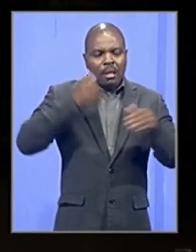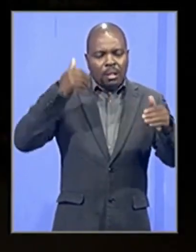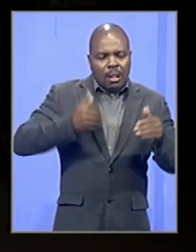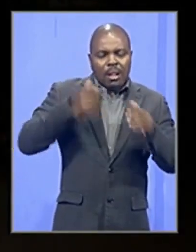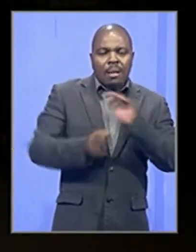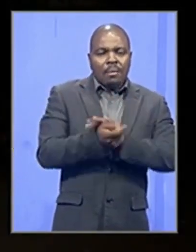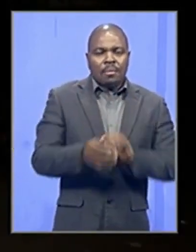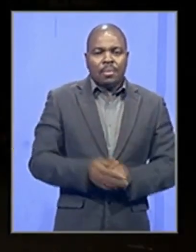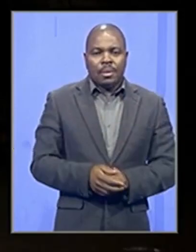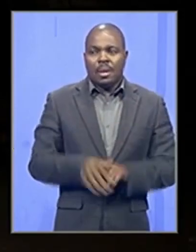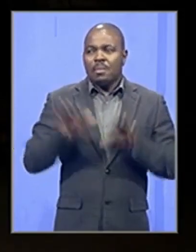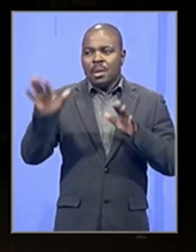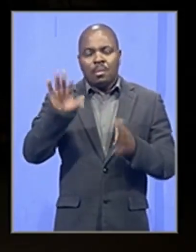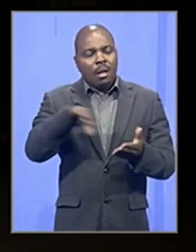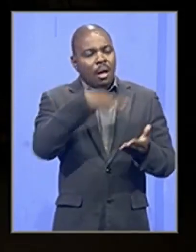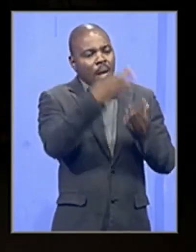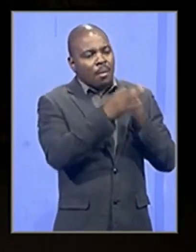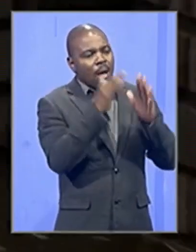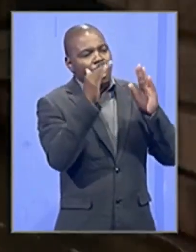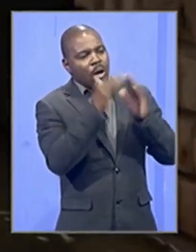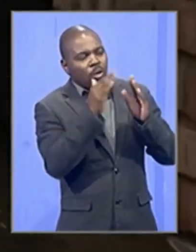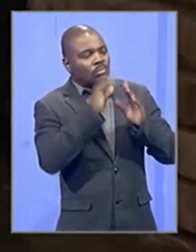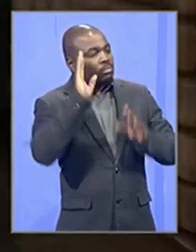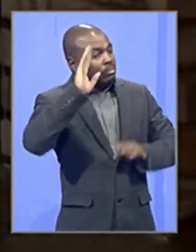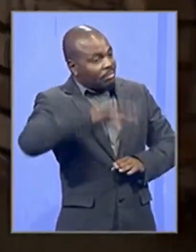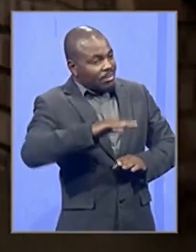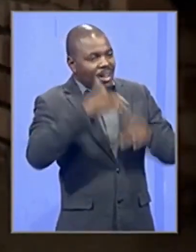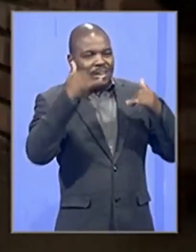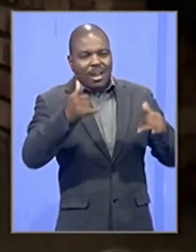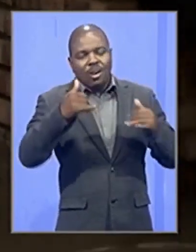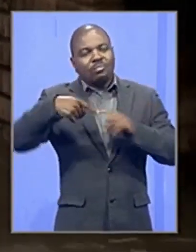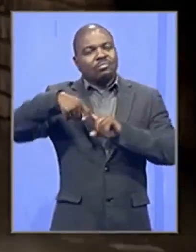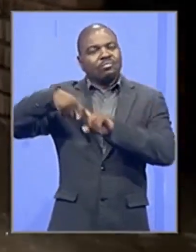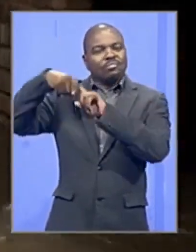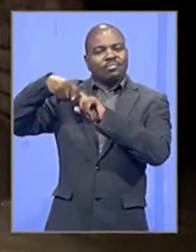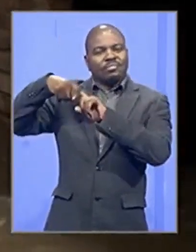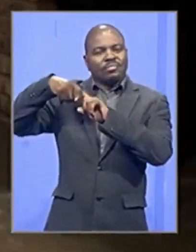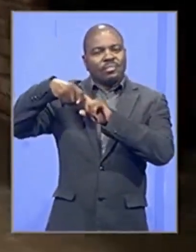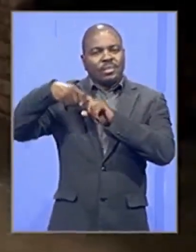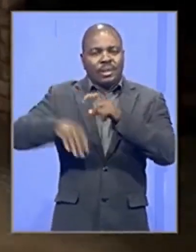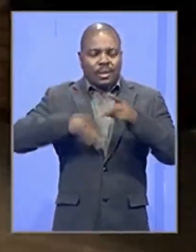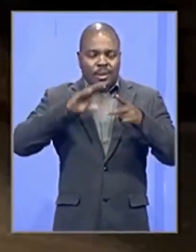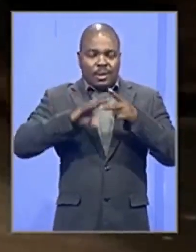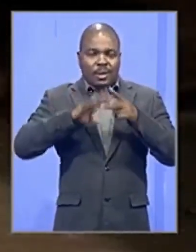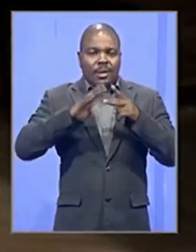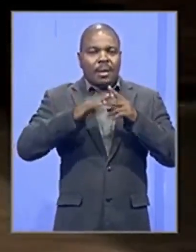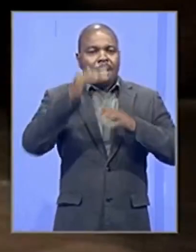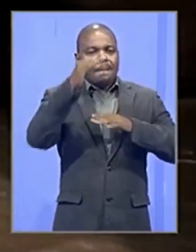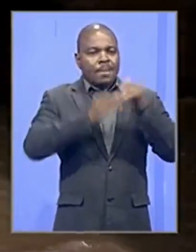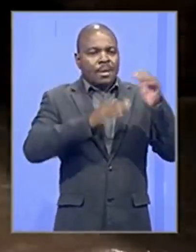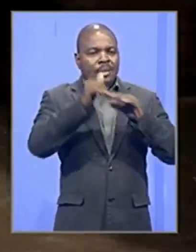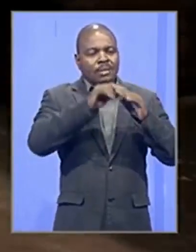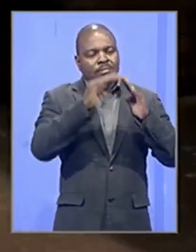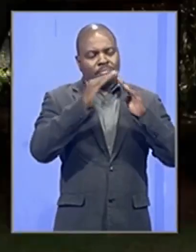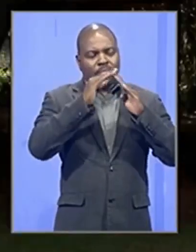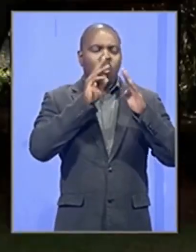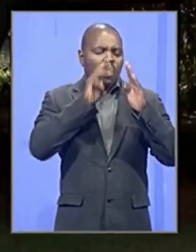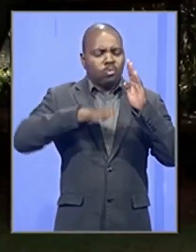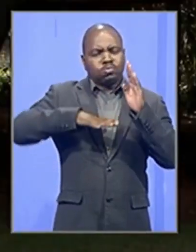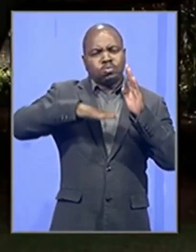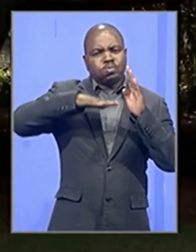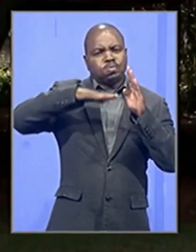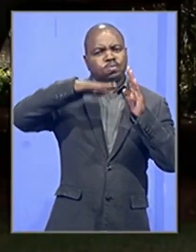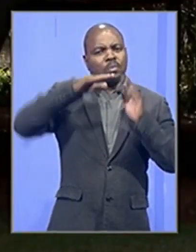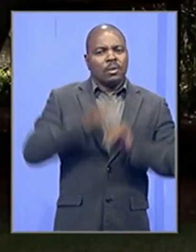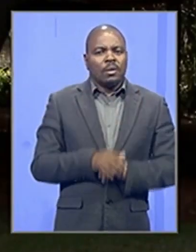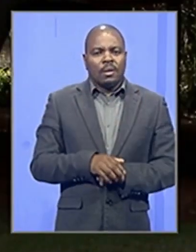dikopo tsa marobalo di emisitswe ga jaana ebile dikago le tsone di nwela, bagwebi ba